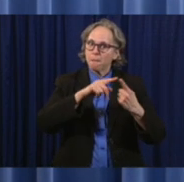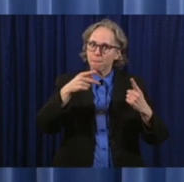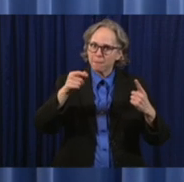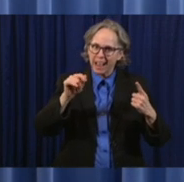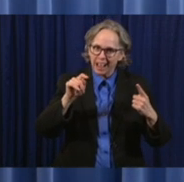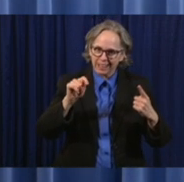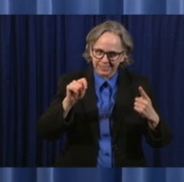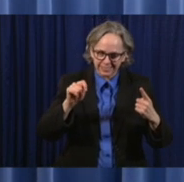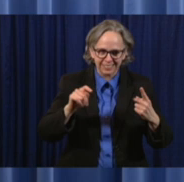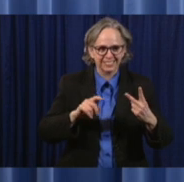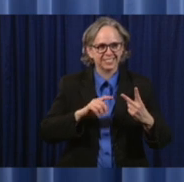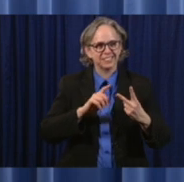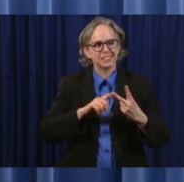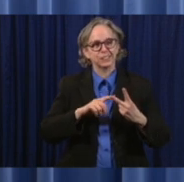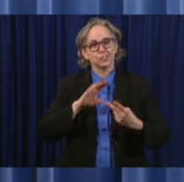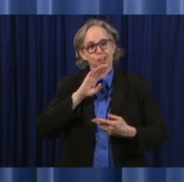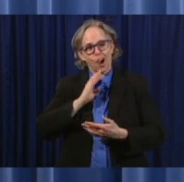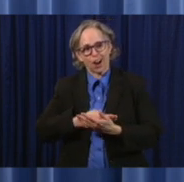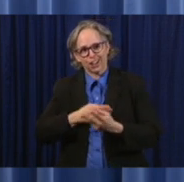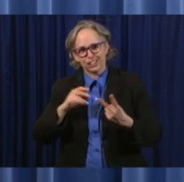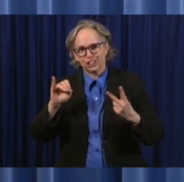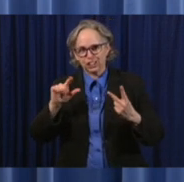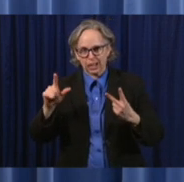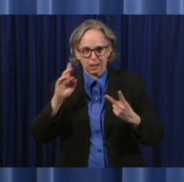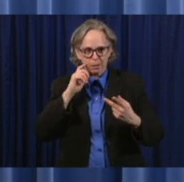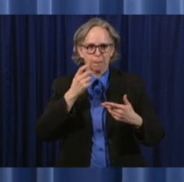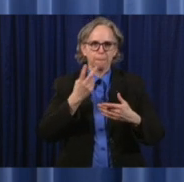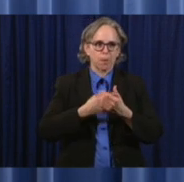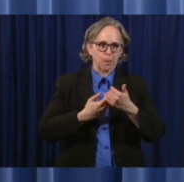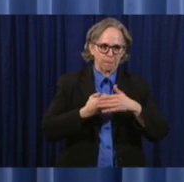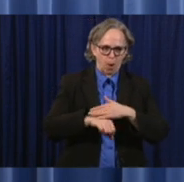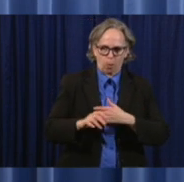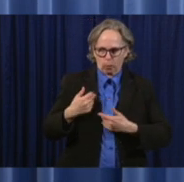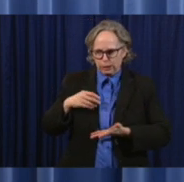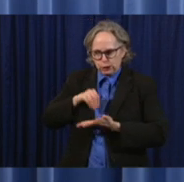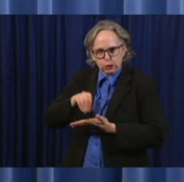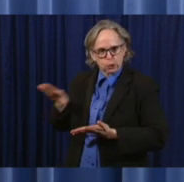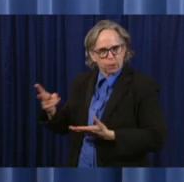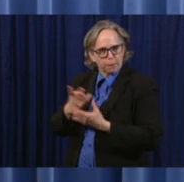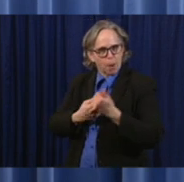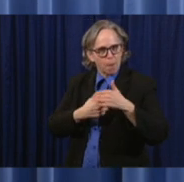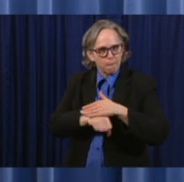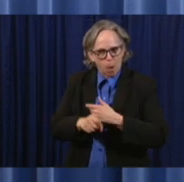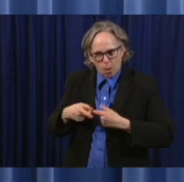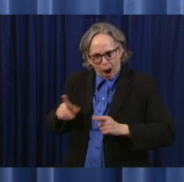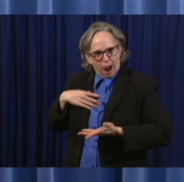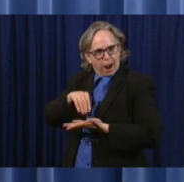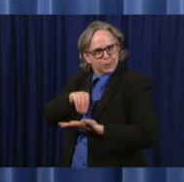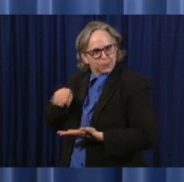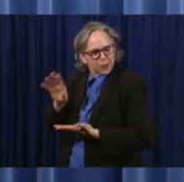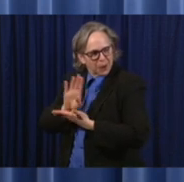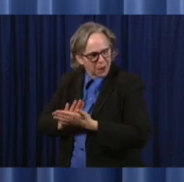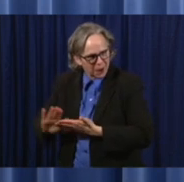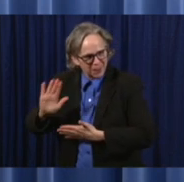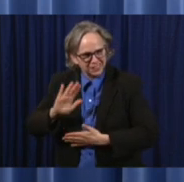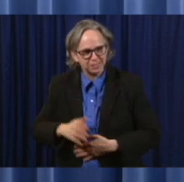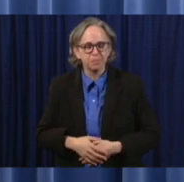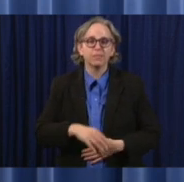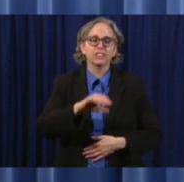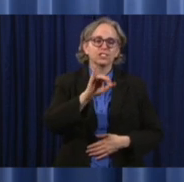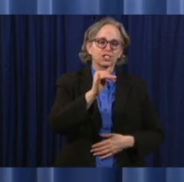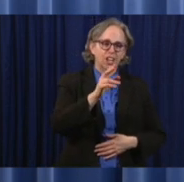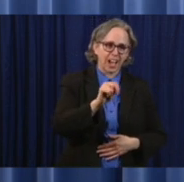we were students there. John and Alice also graduated from Miami, and our son-in-law Bill did as